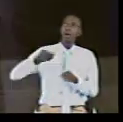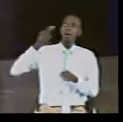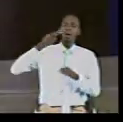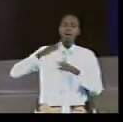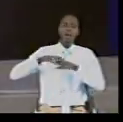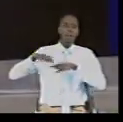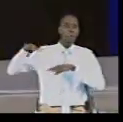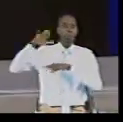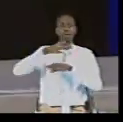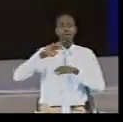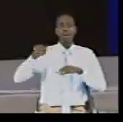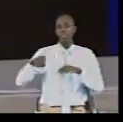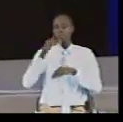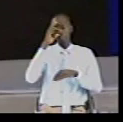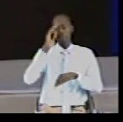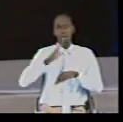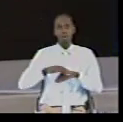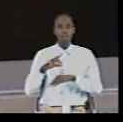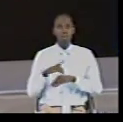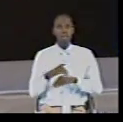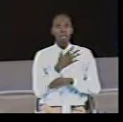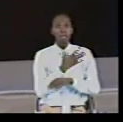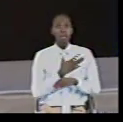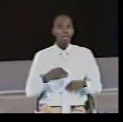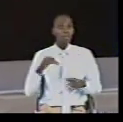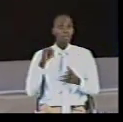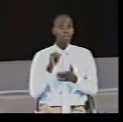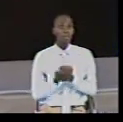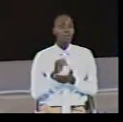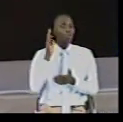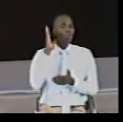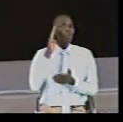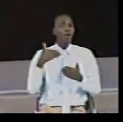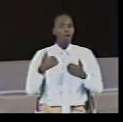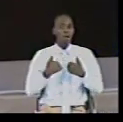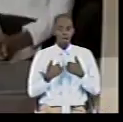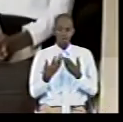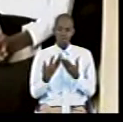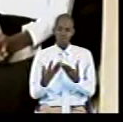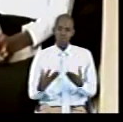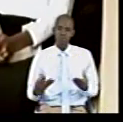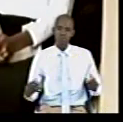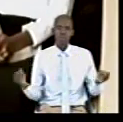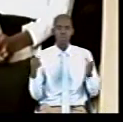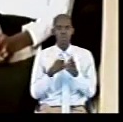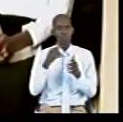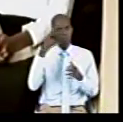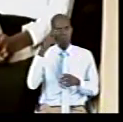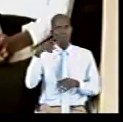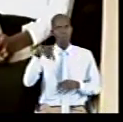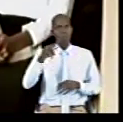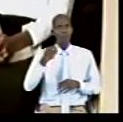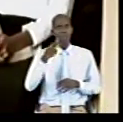on earth. And that should have settled it for Peter. And the